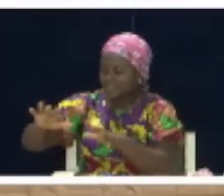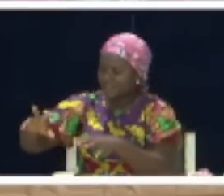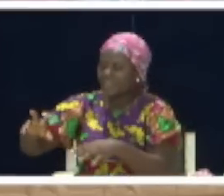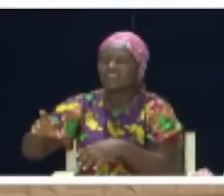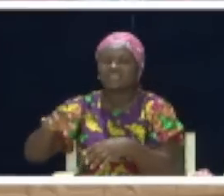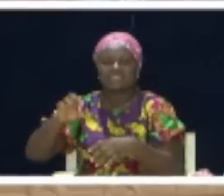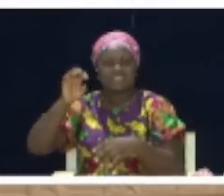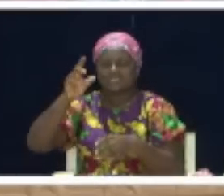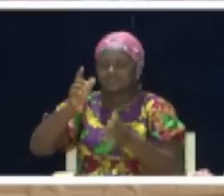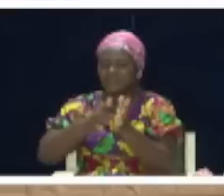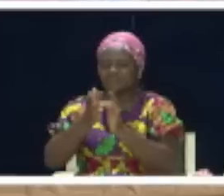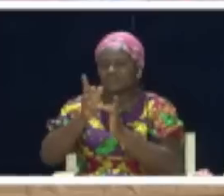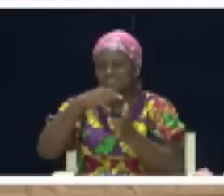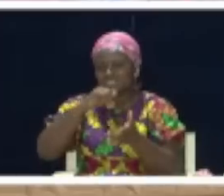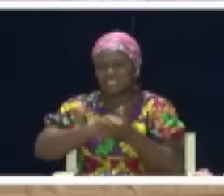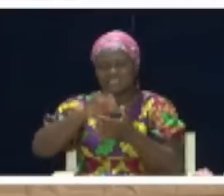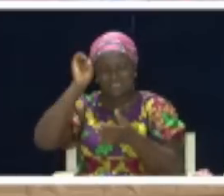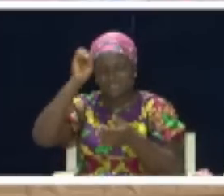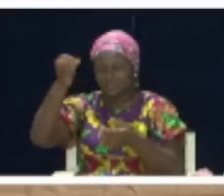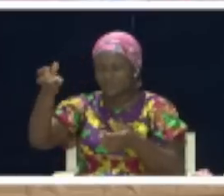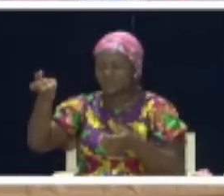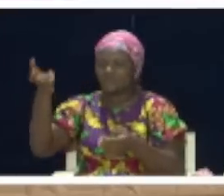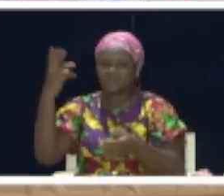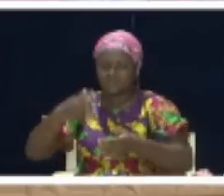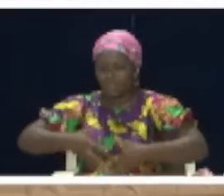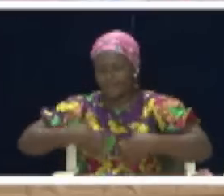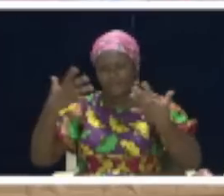He was right to be angry.